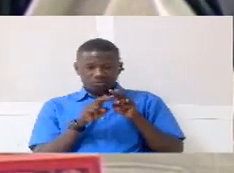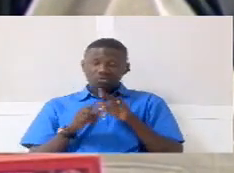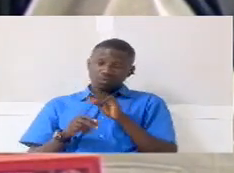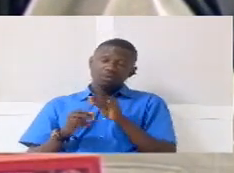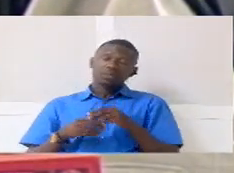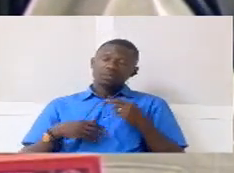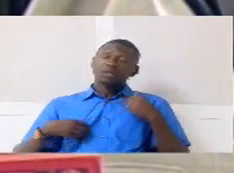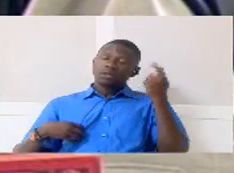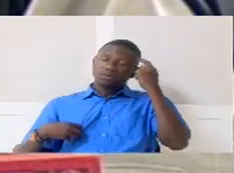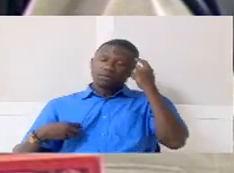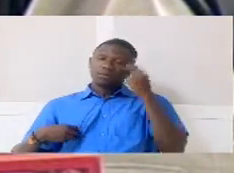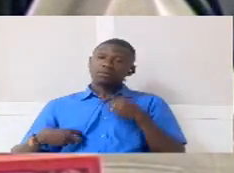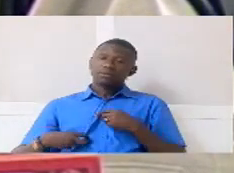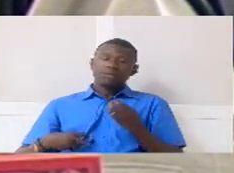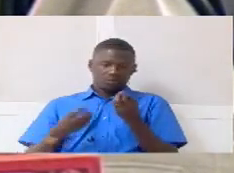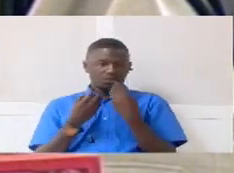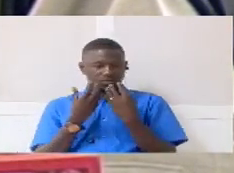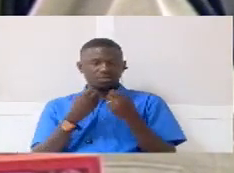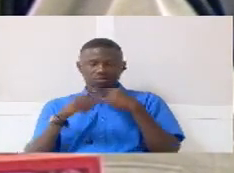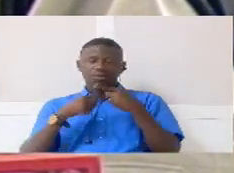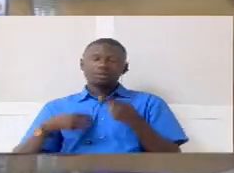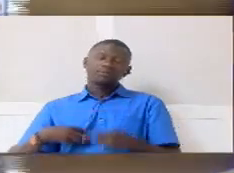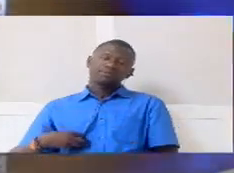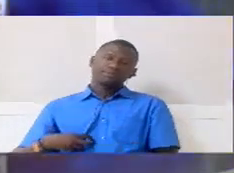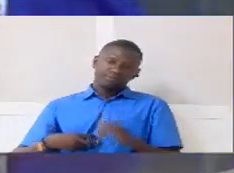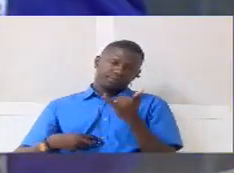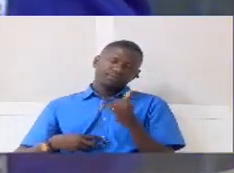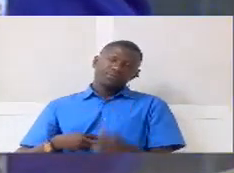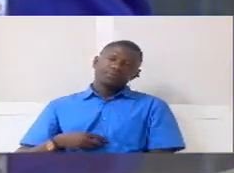that. They gave me that information.